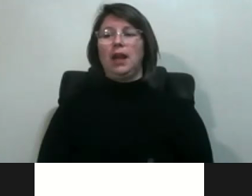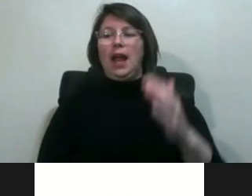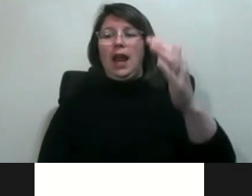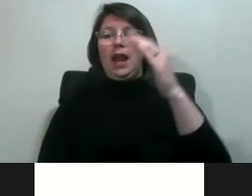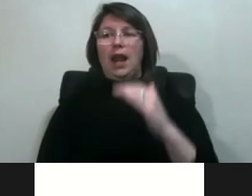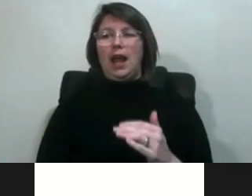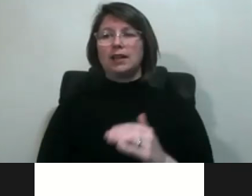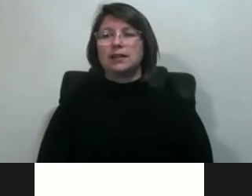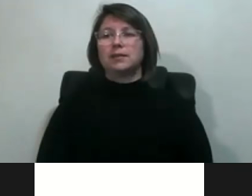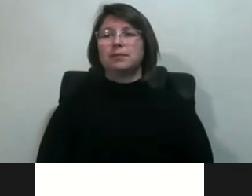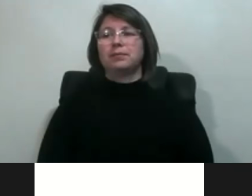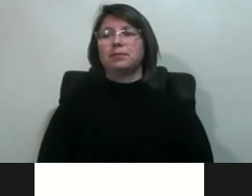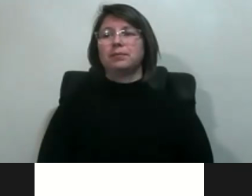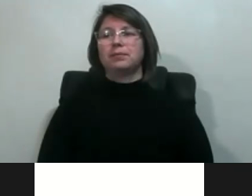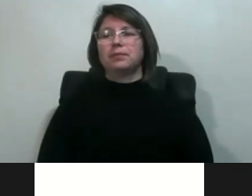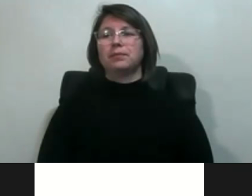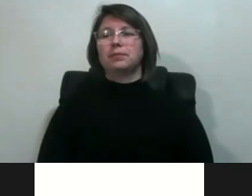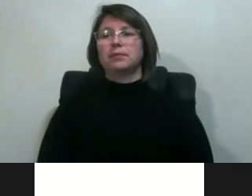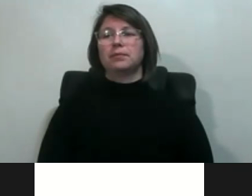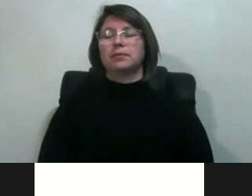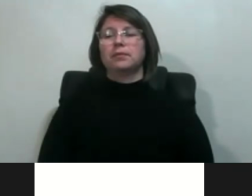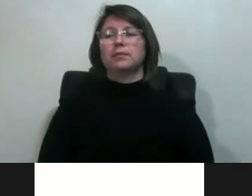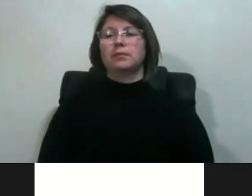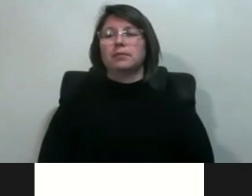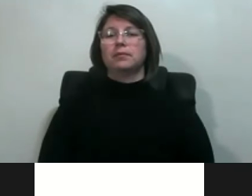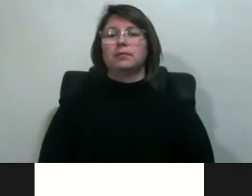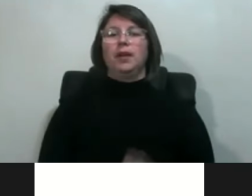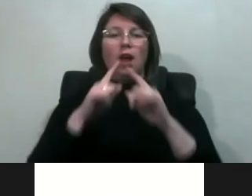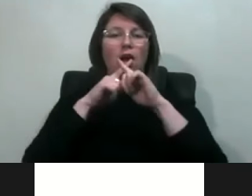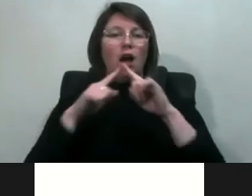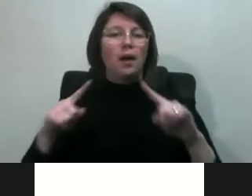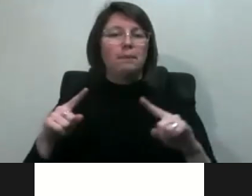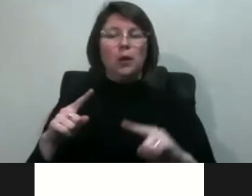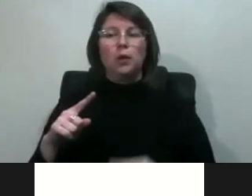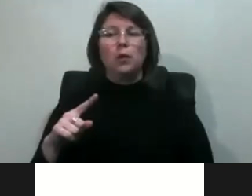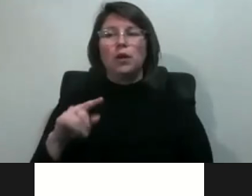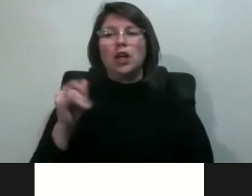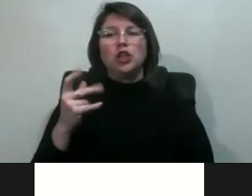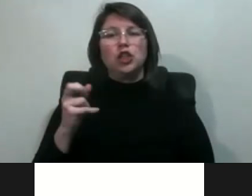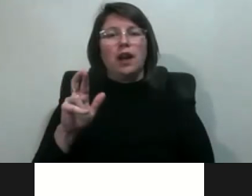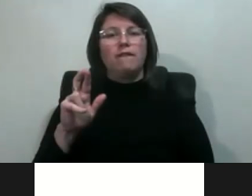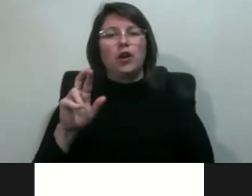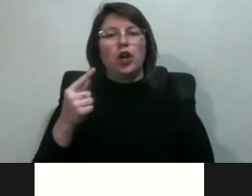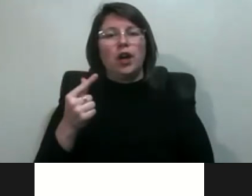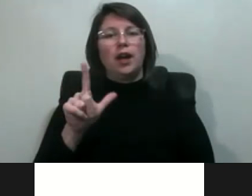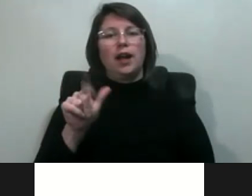Next, I'm gonna ask to unmute Jennifer Glass.